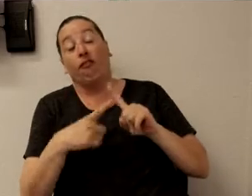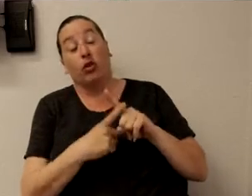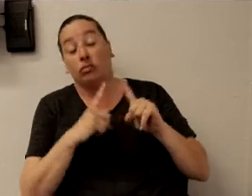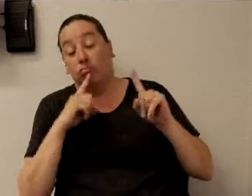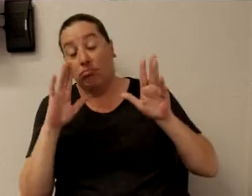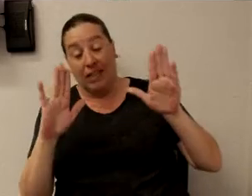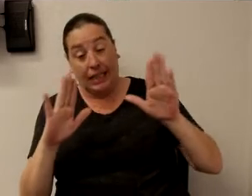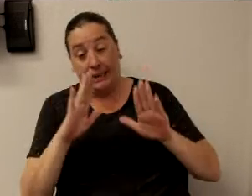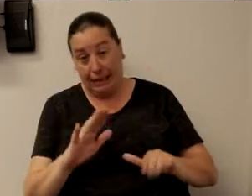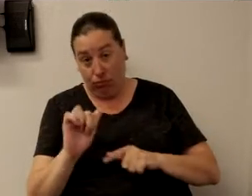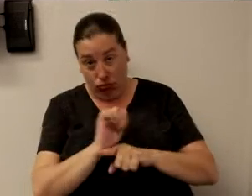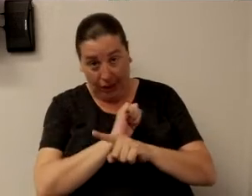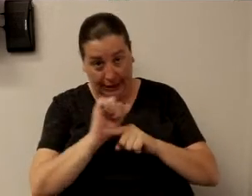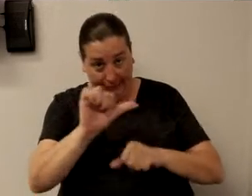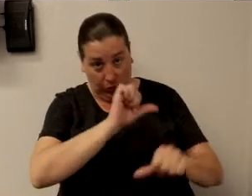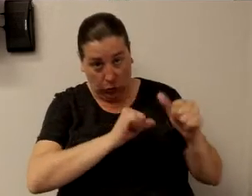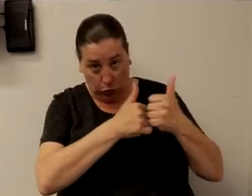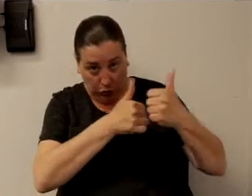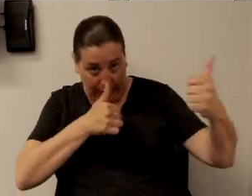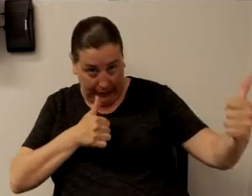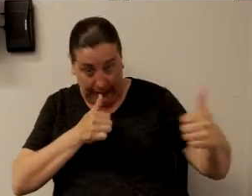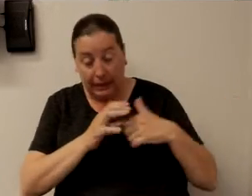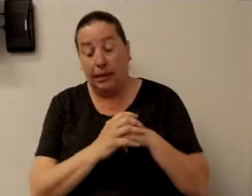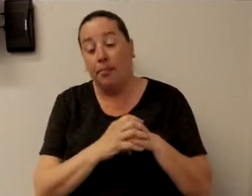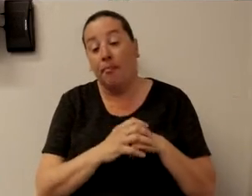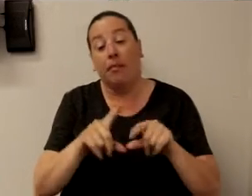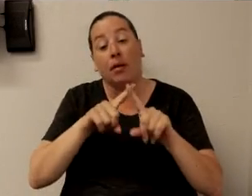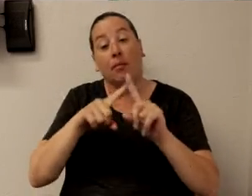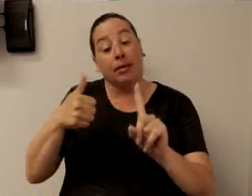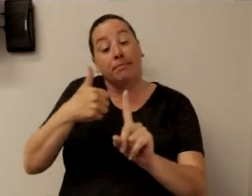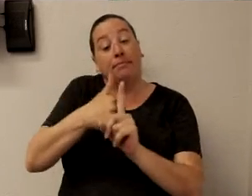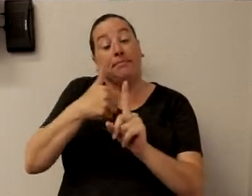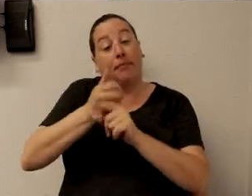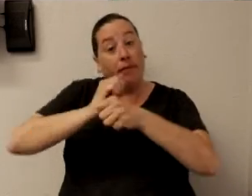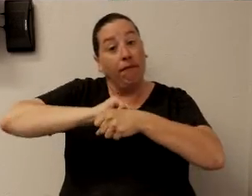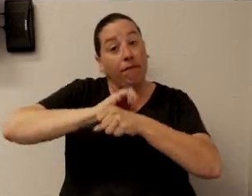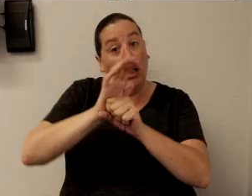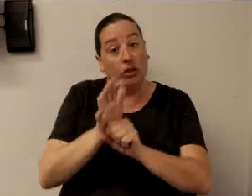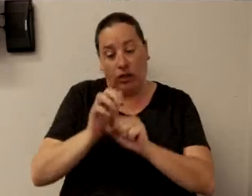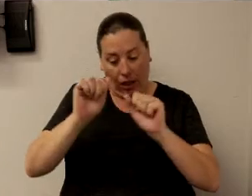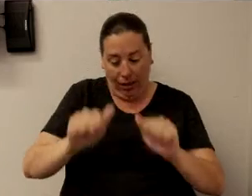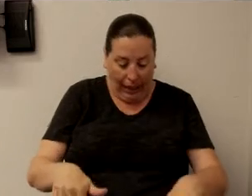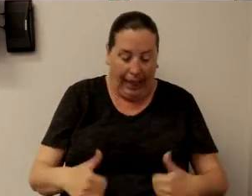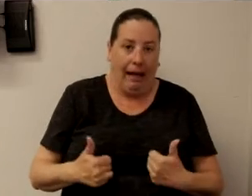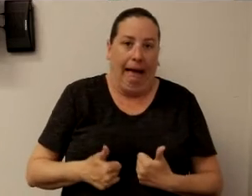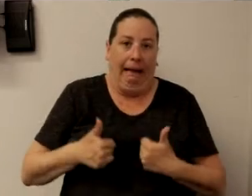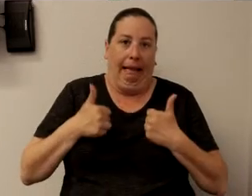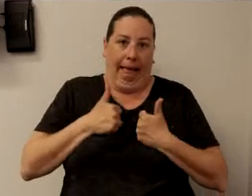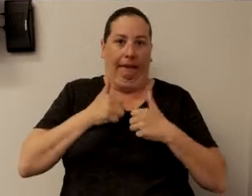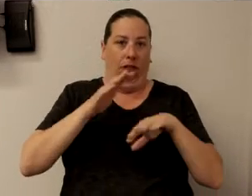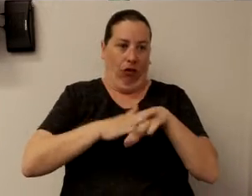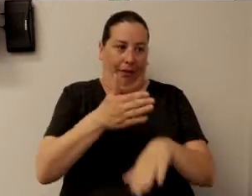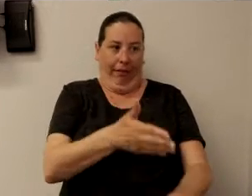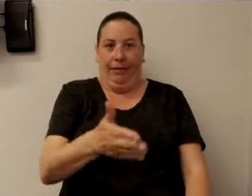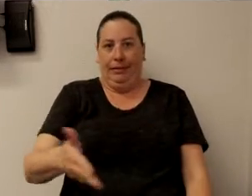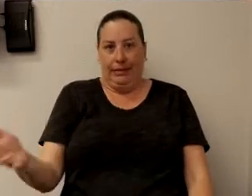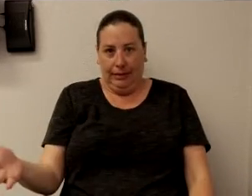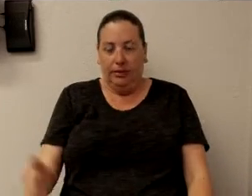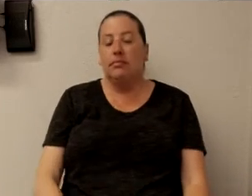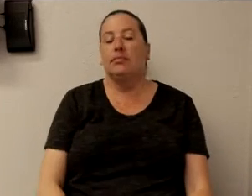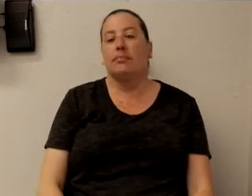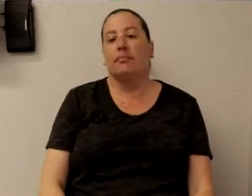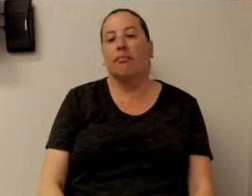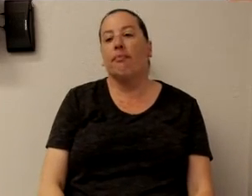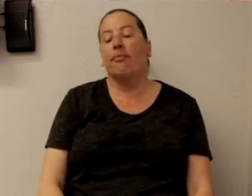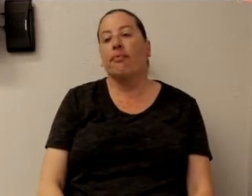social distancing, but the virus can live on things.